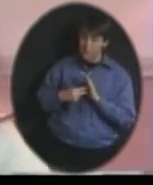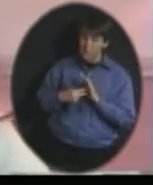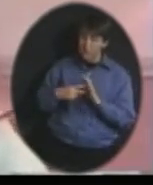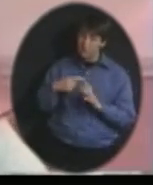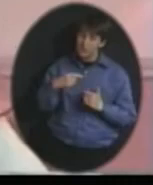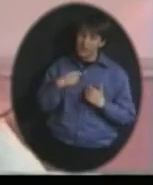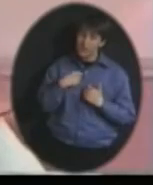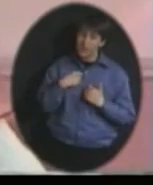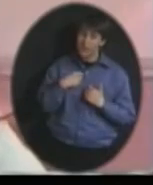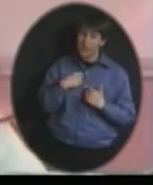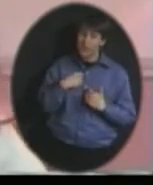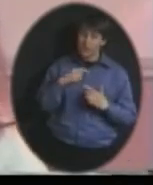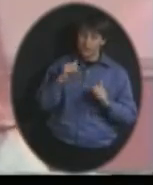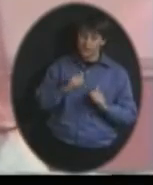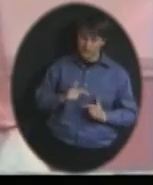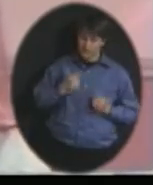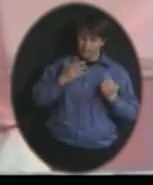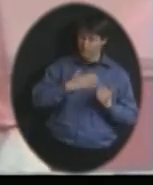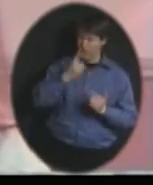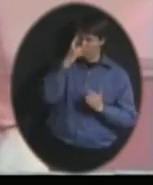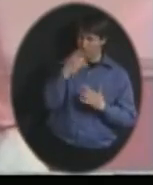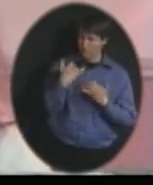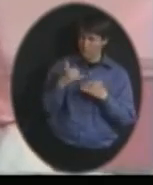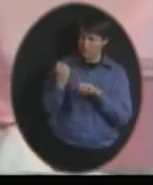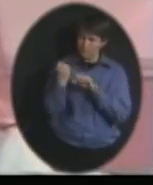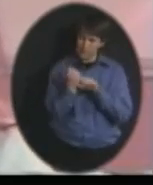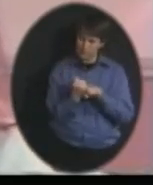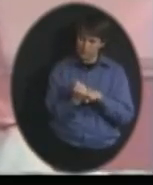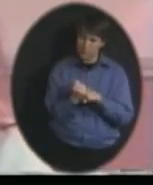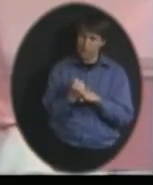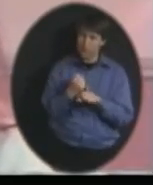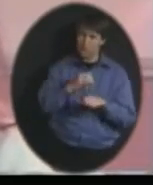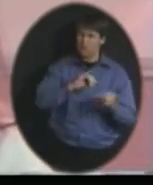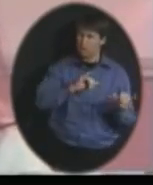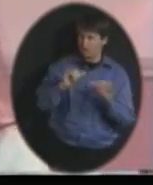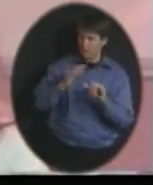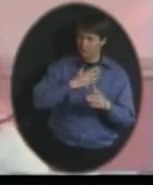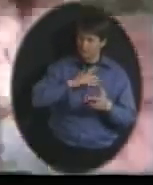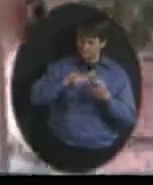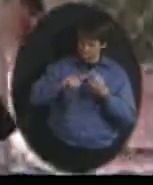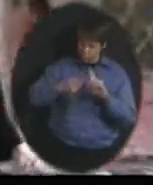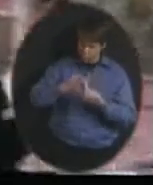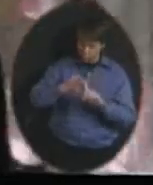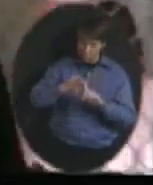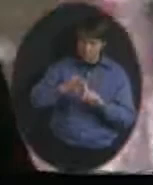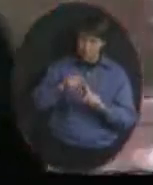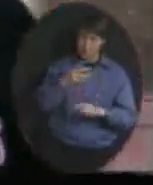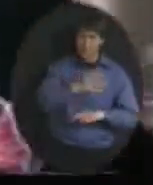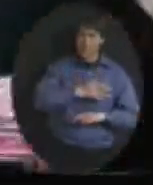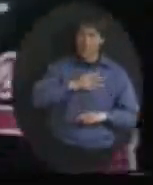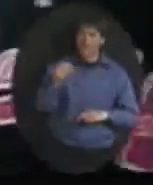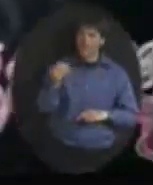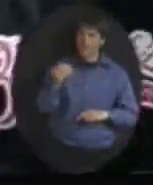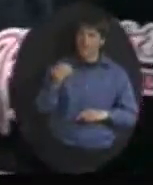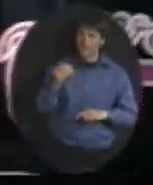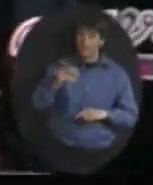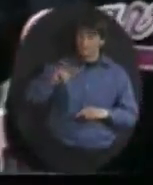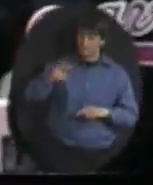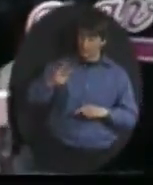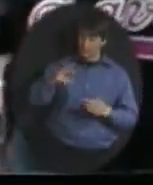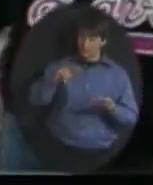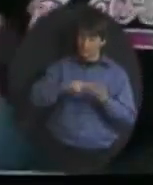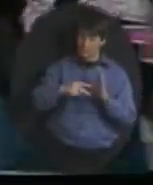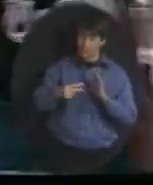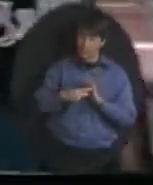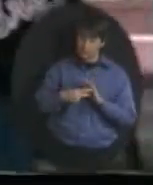that I get to live my dream of playing baseball like my friends. And second, it